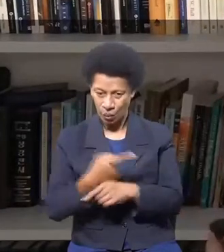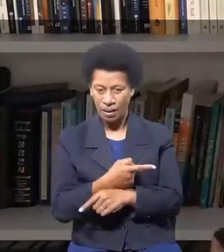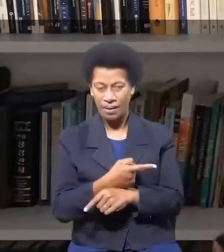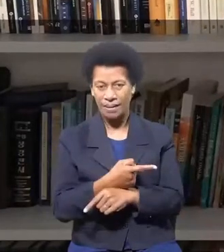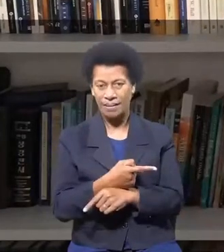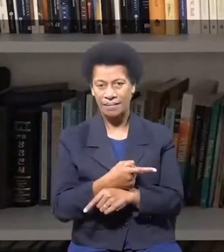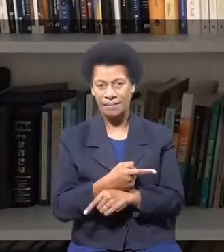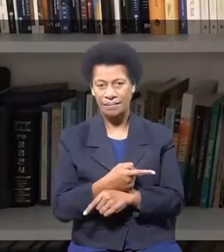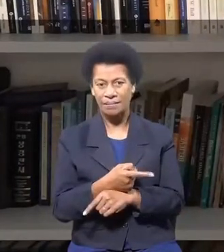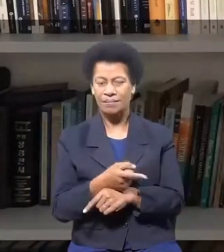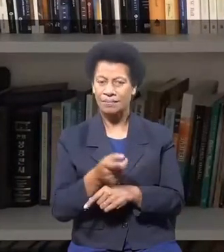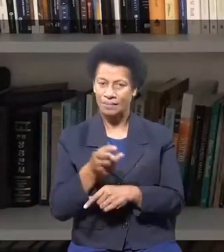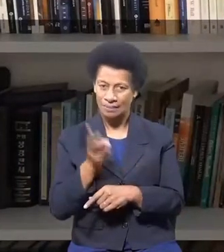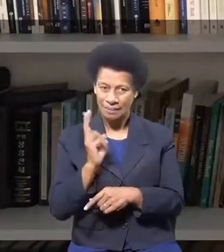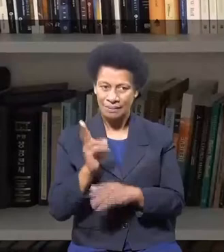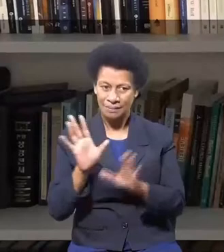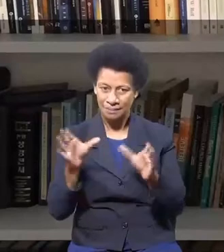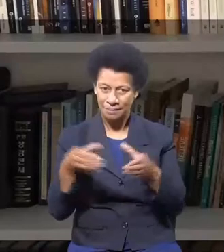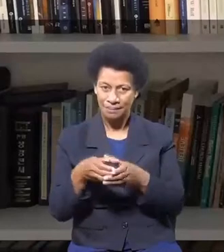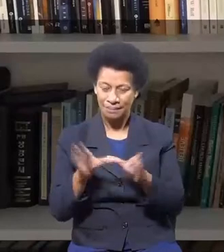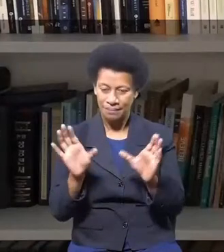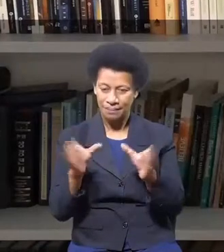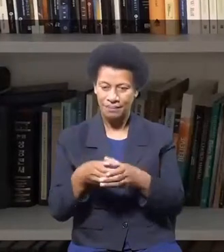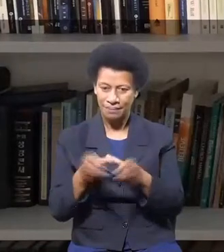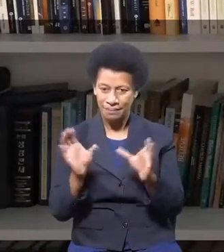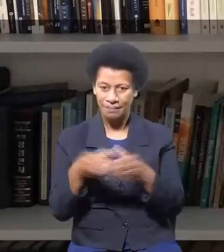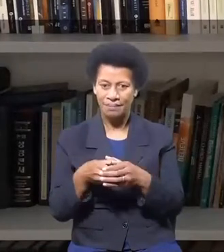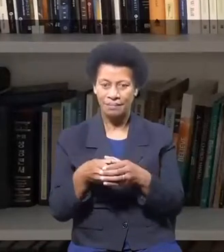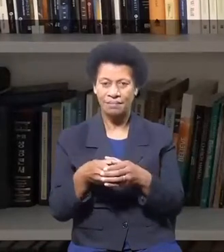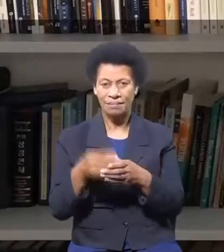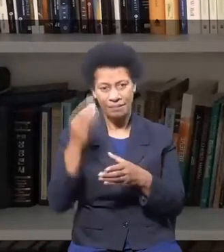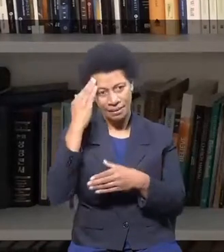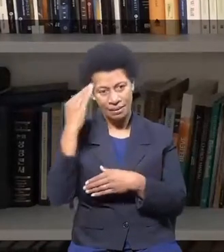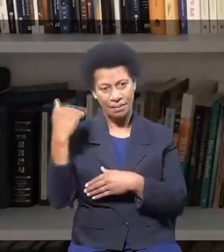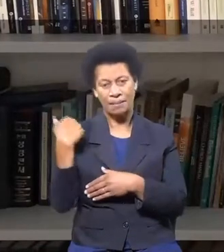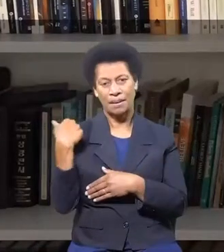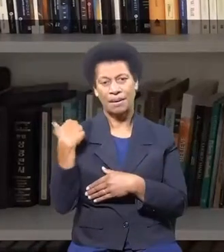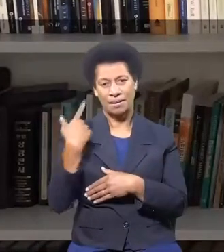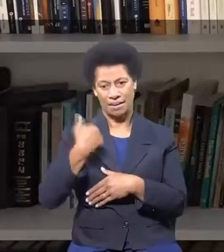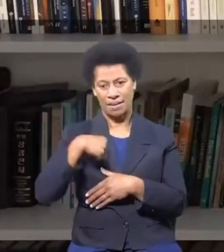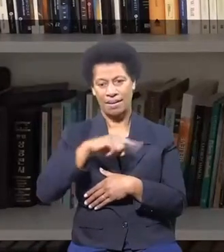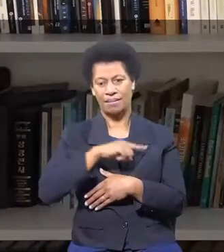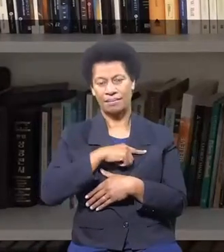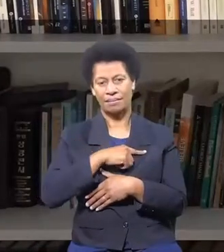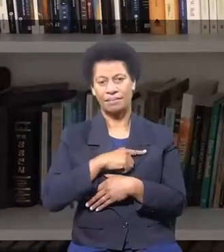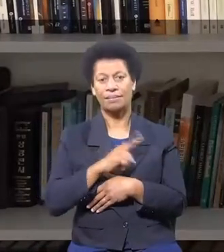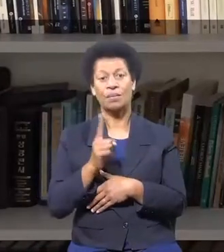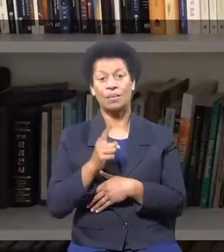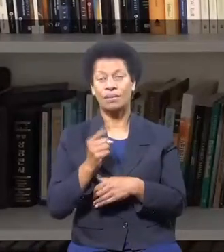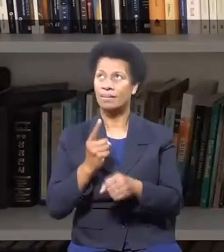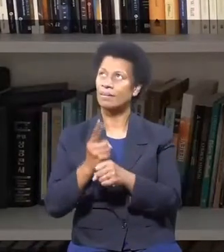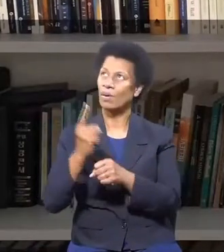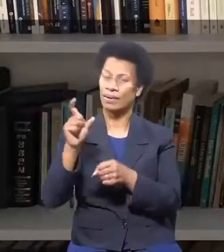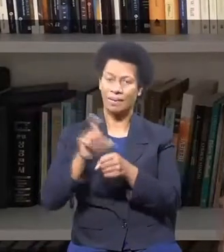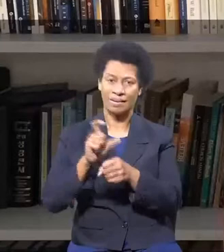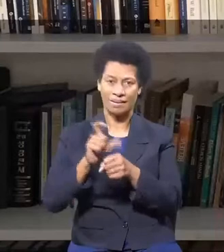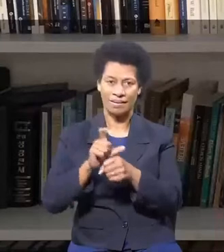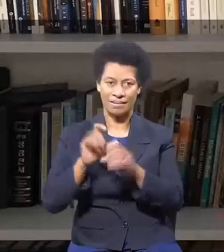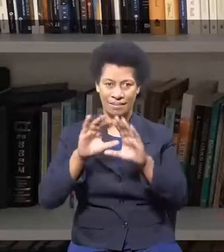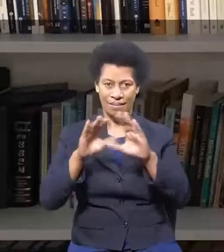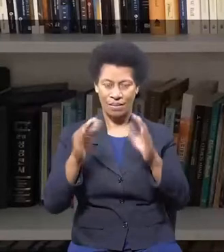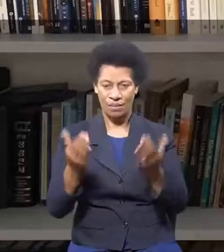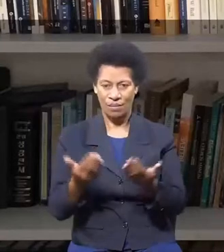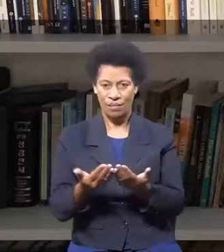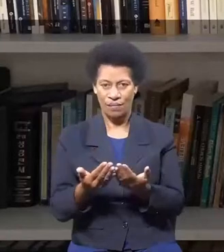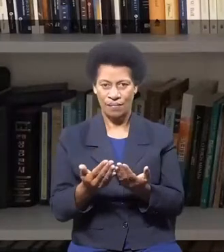week when we gather together for Sabbath, we are reminding ourselves that God created this